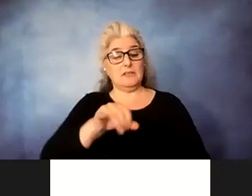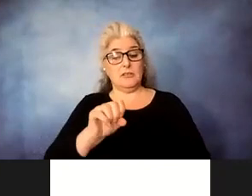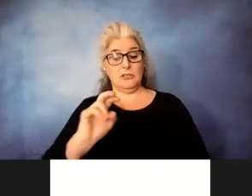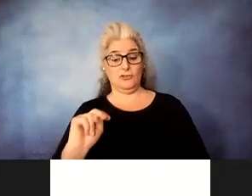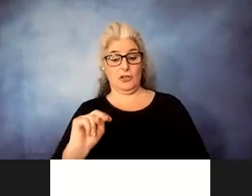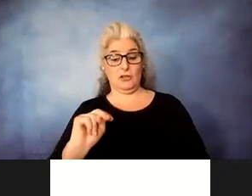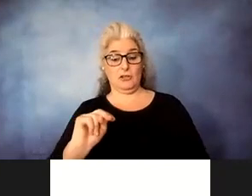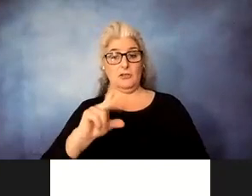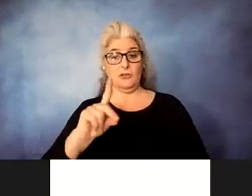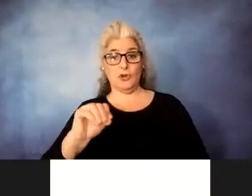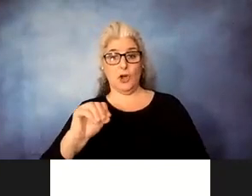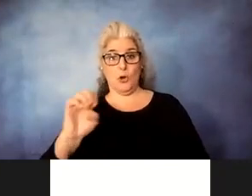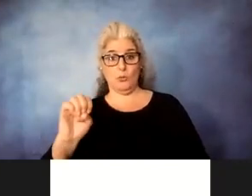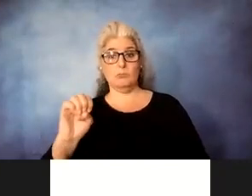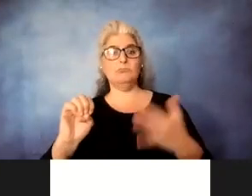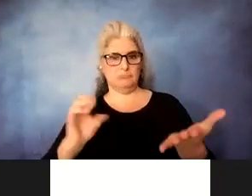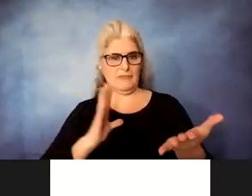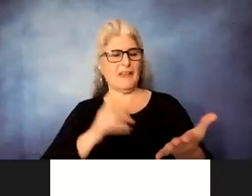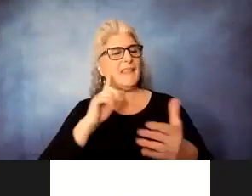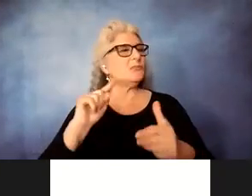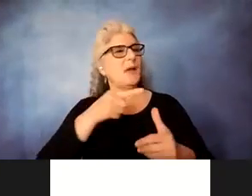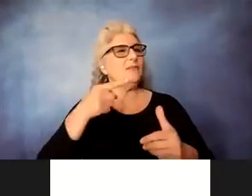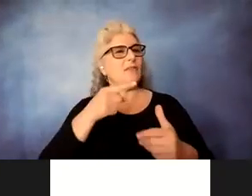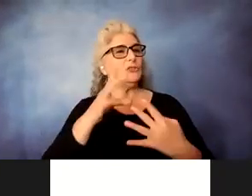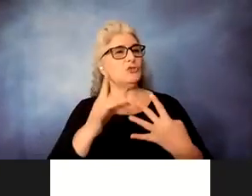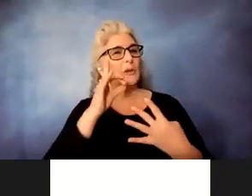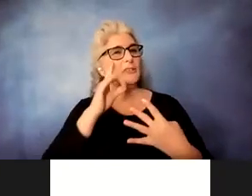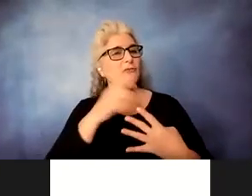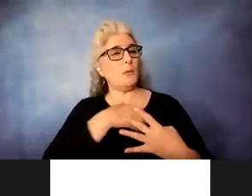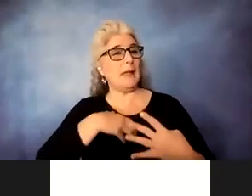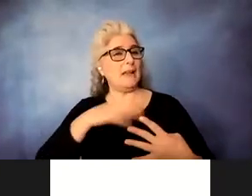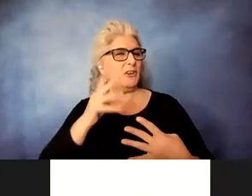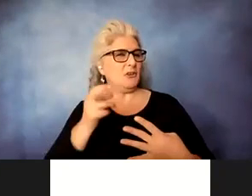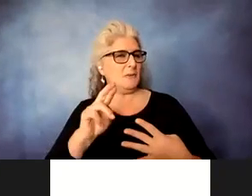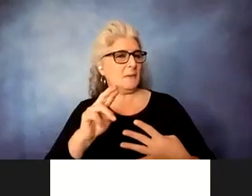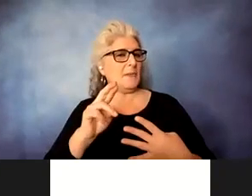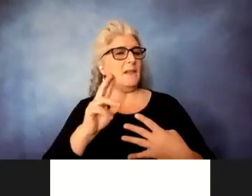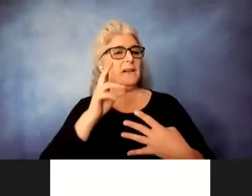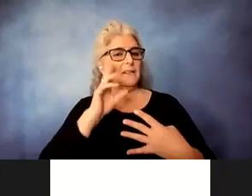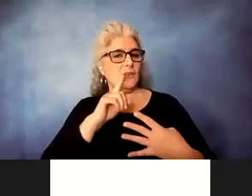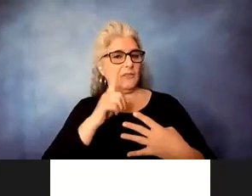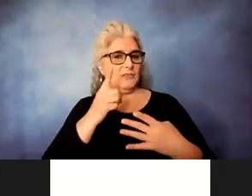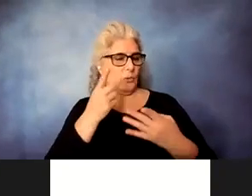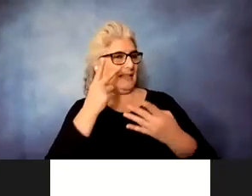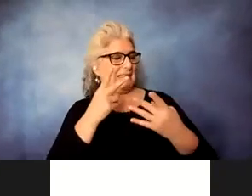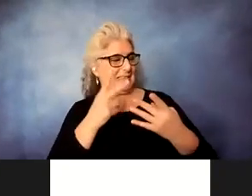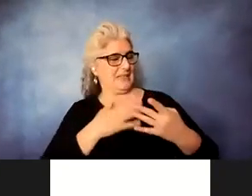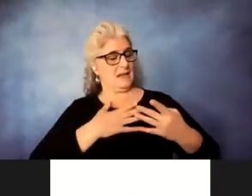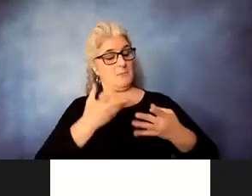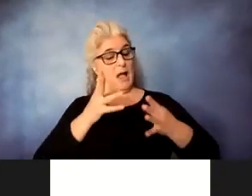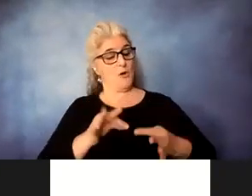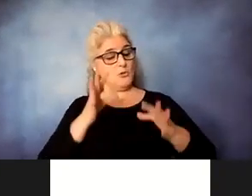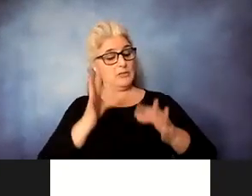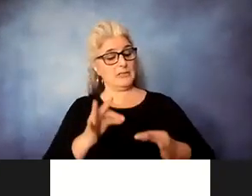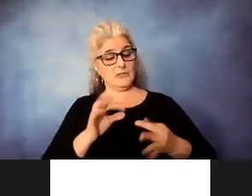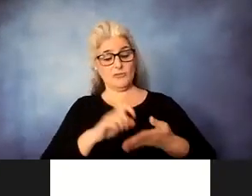for mayor. The image on this slide is the touch screen of the AutoMark with the write-in candidate, John Doe, selected as the first choice